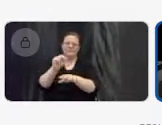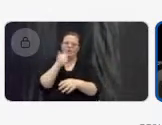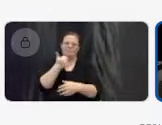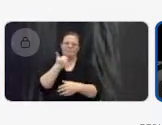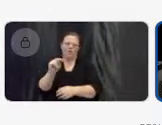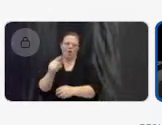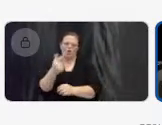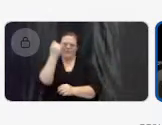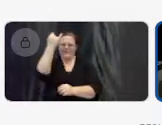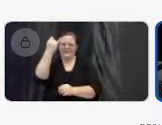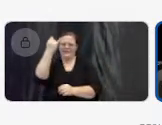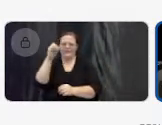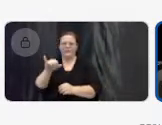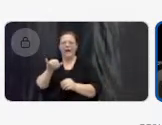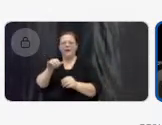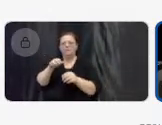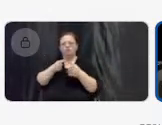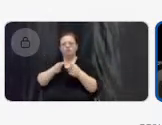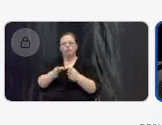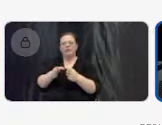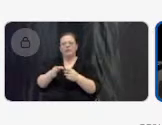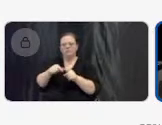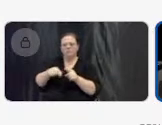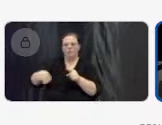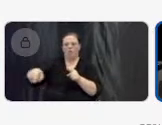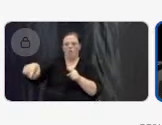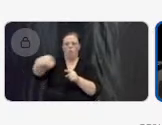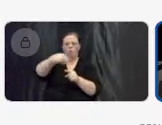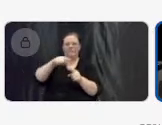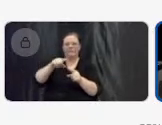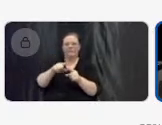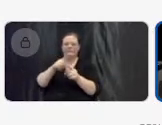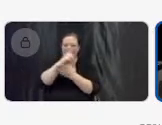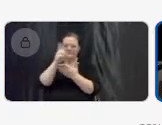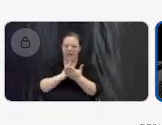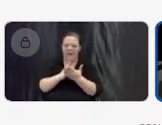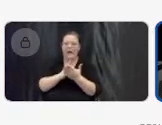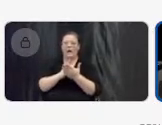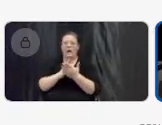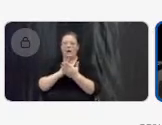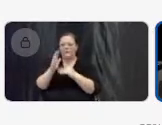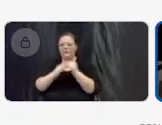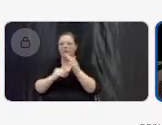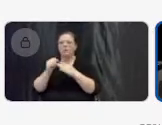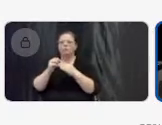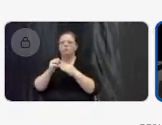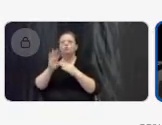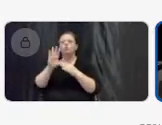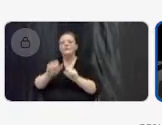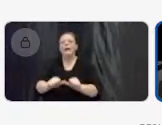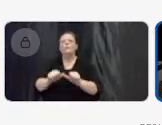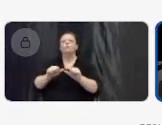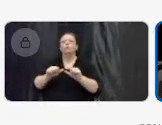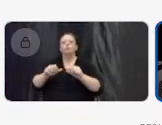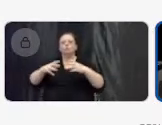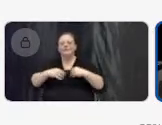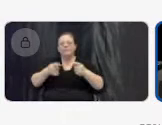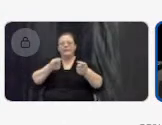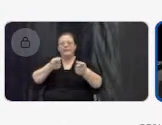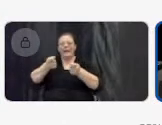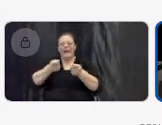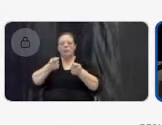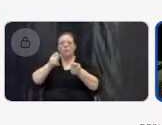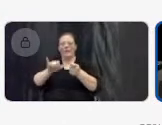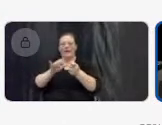streets, that loop is designed and constructed to handle the traffic that is within that